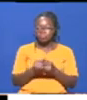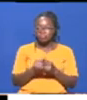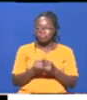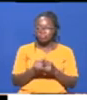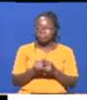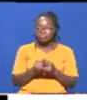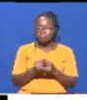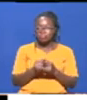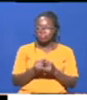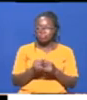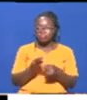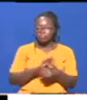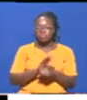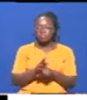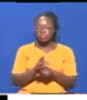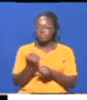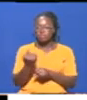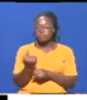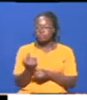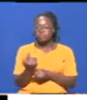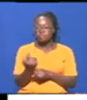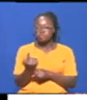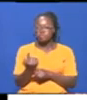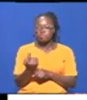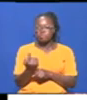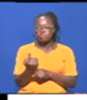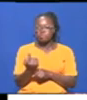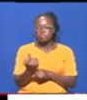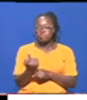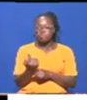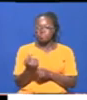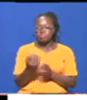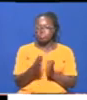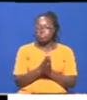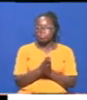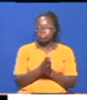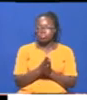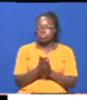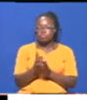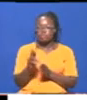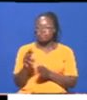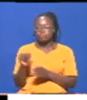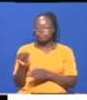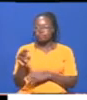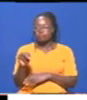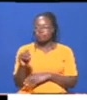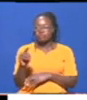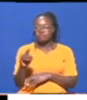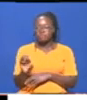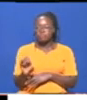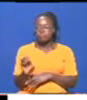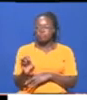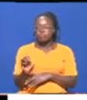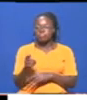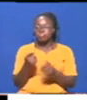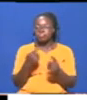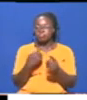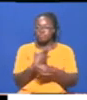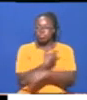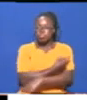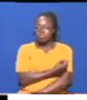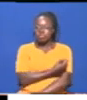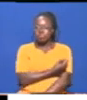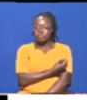the COVID-1 and the remdesivir also. But when you're talking about vaccine,